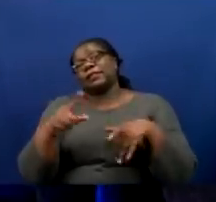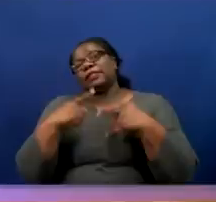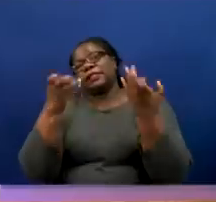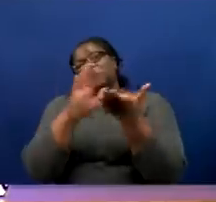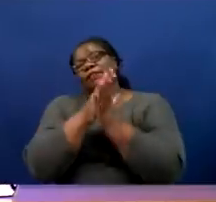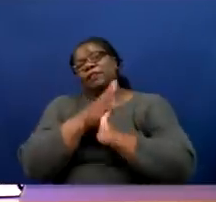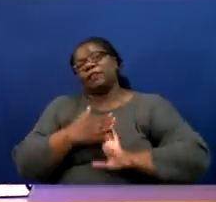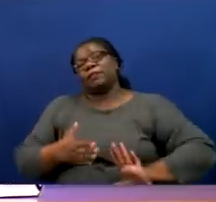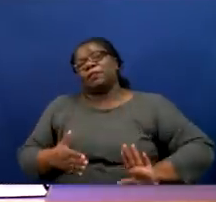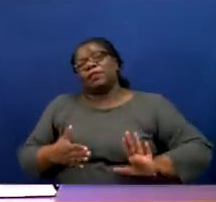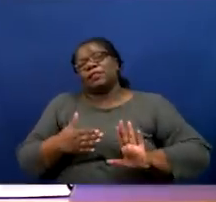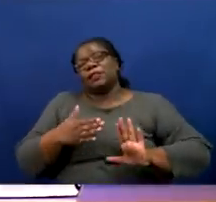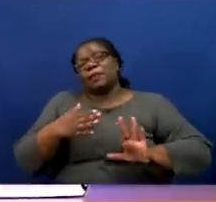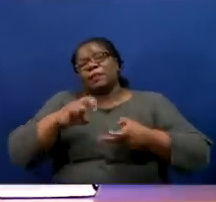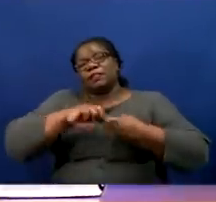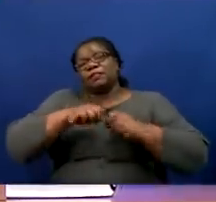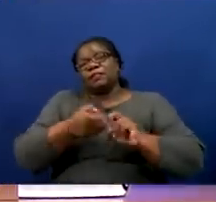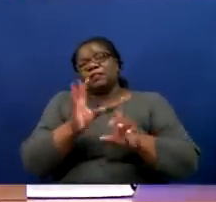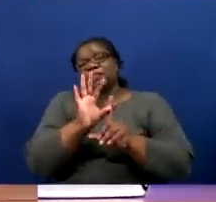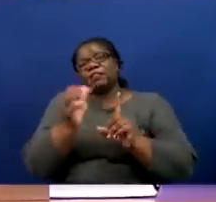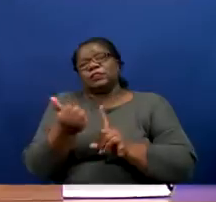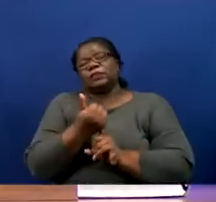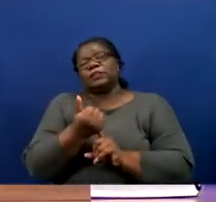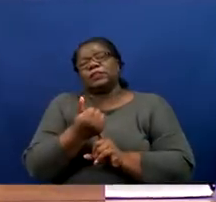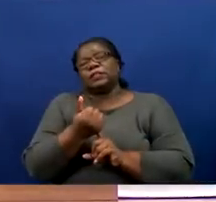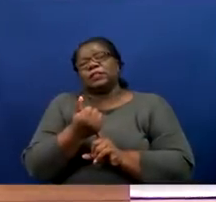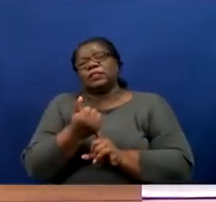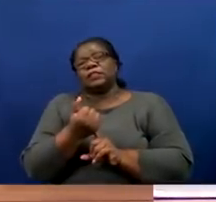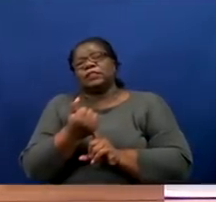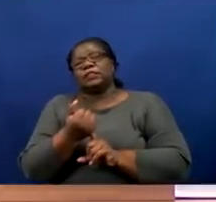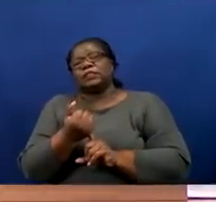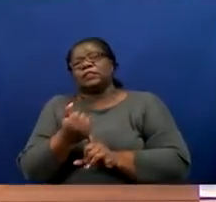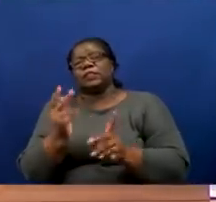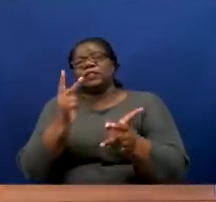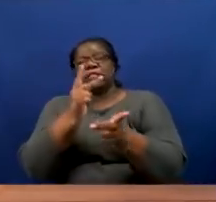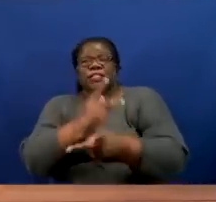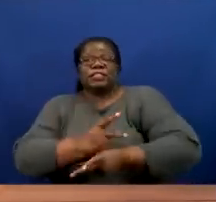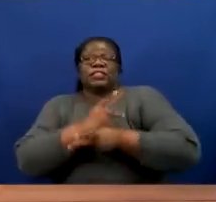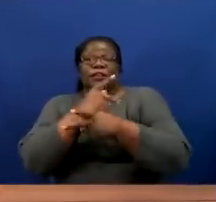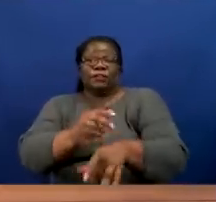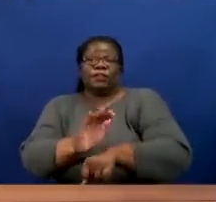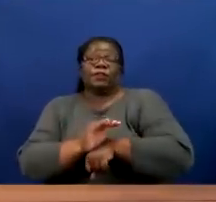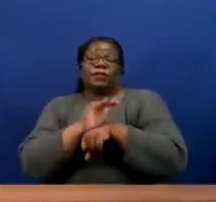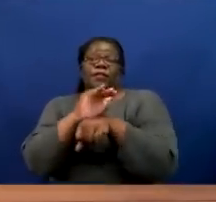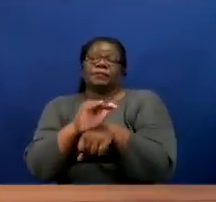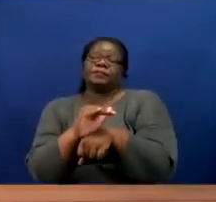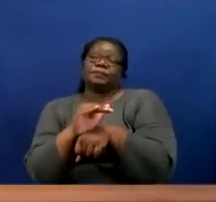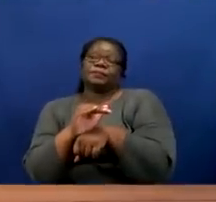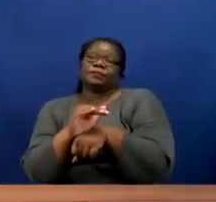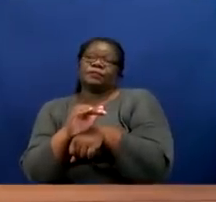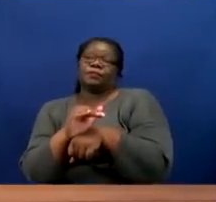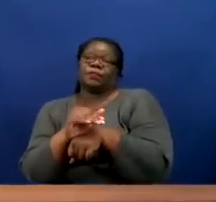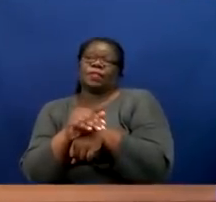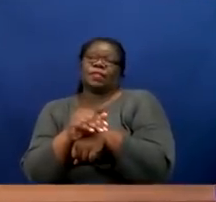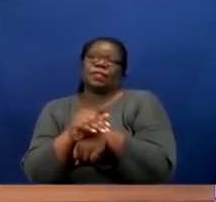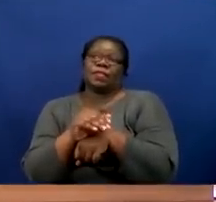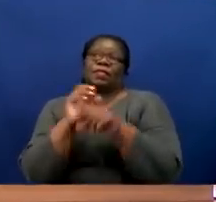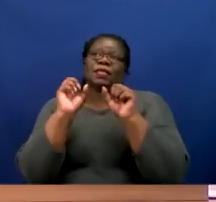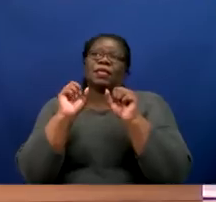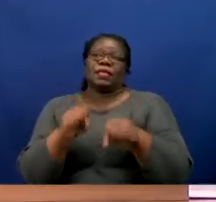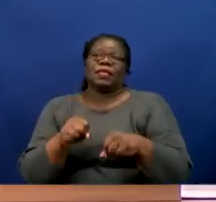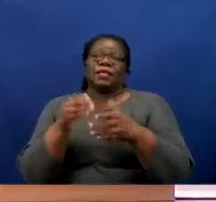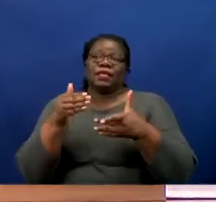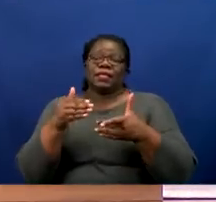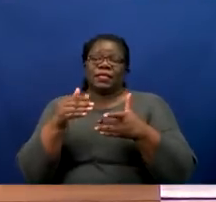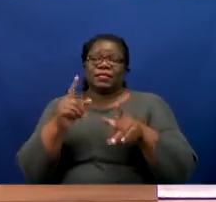peace in a storm. He's able to rock you to sleep at night. He's able to stand up and speak